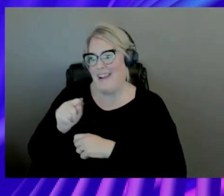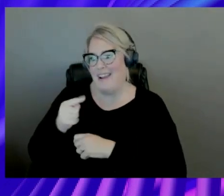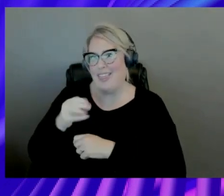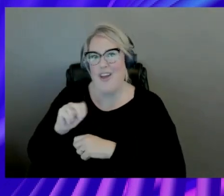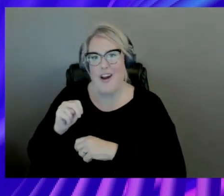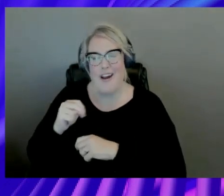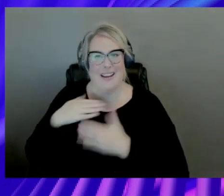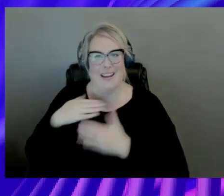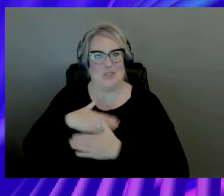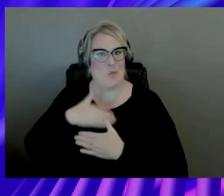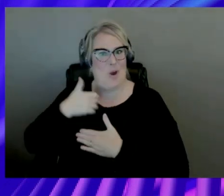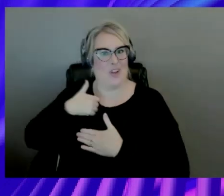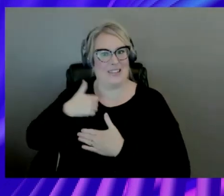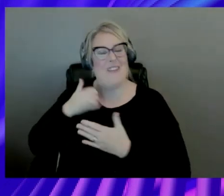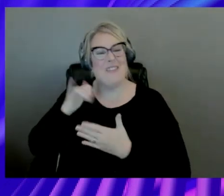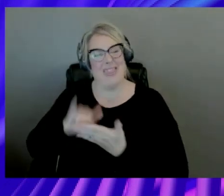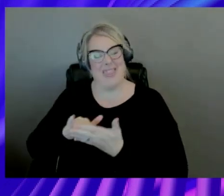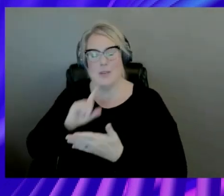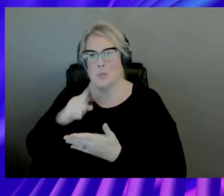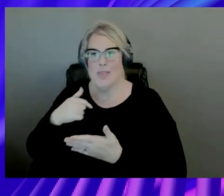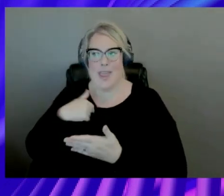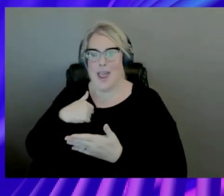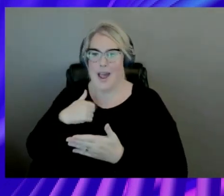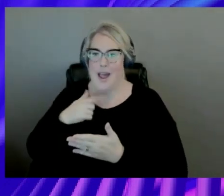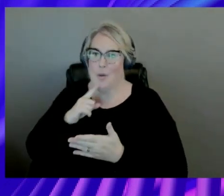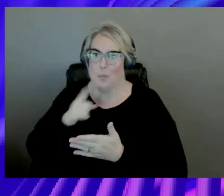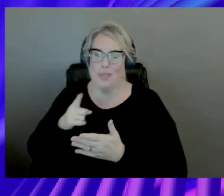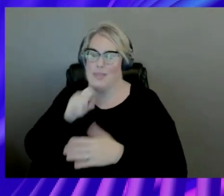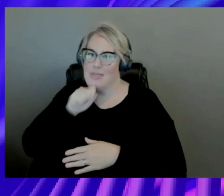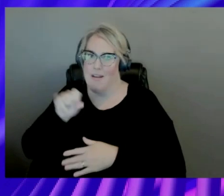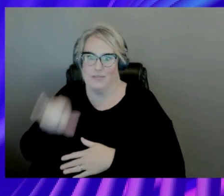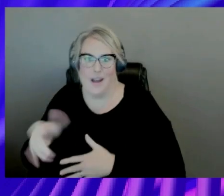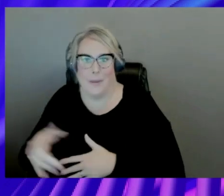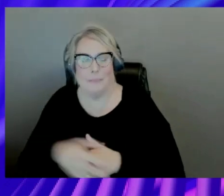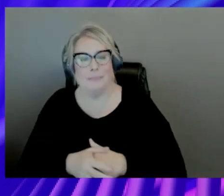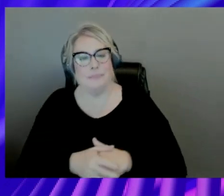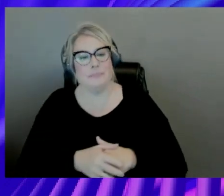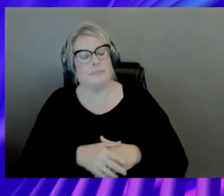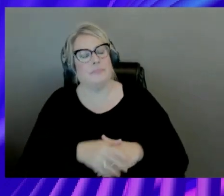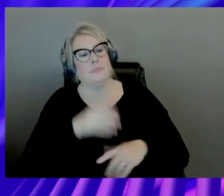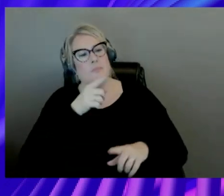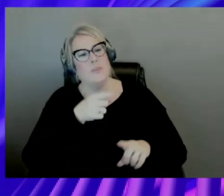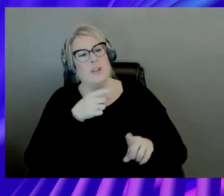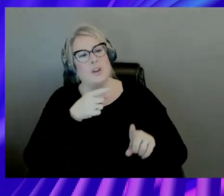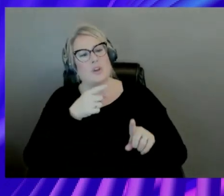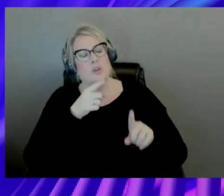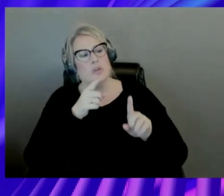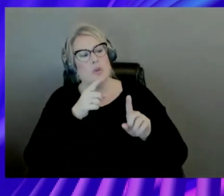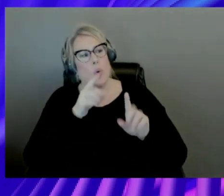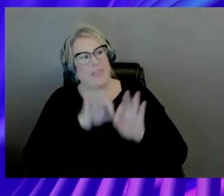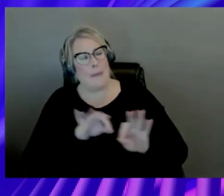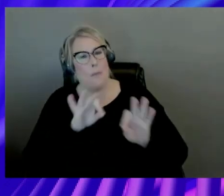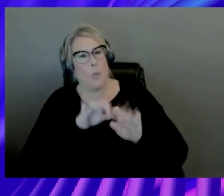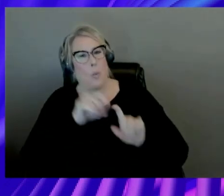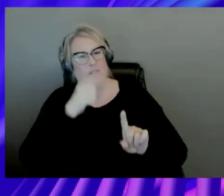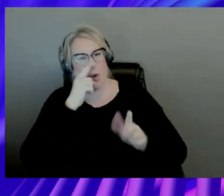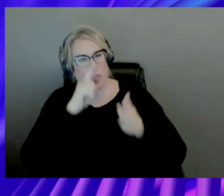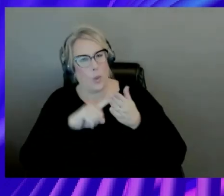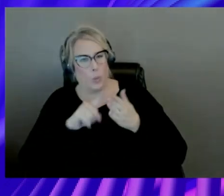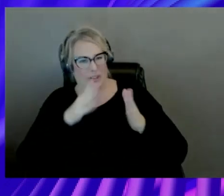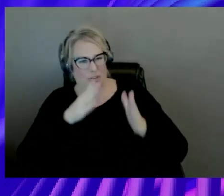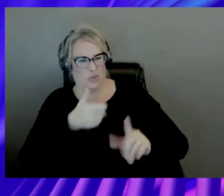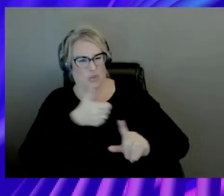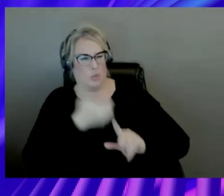ourselves. That is the stuff that really gets me out of bed in the morning. So let's talk about the importance of researchers. So what you're saying is,